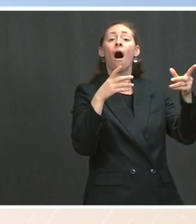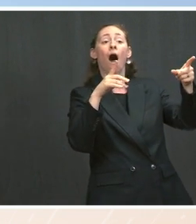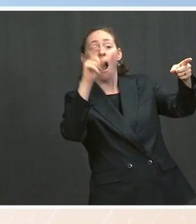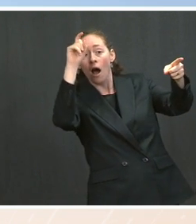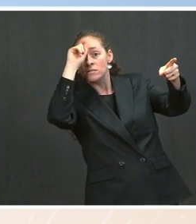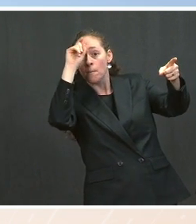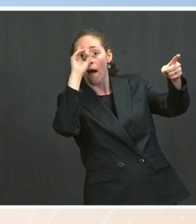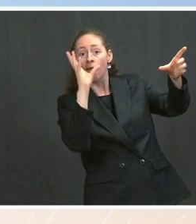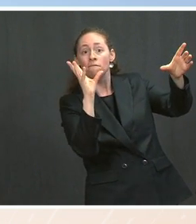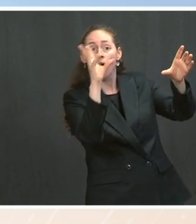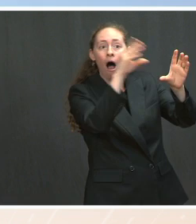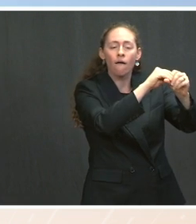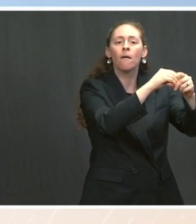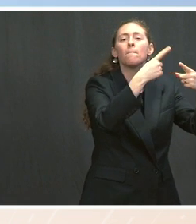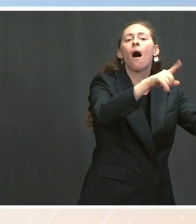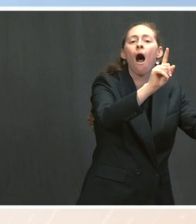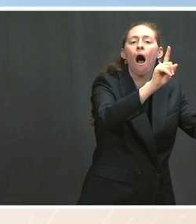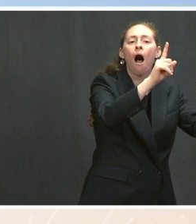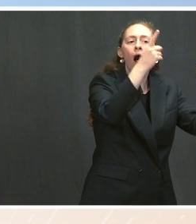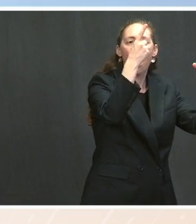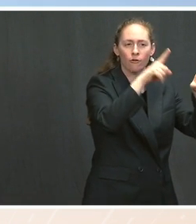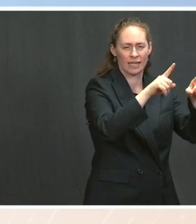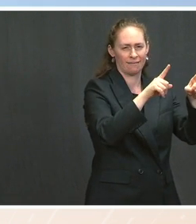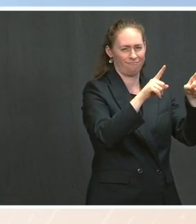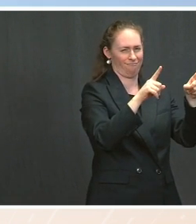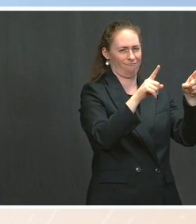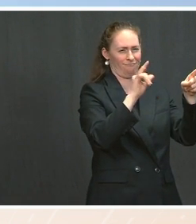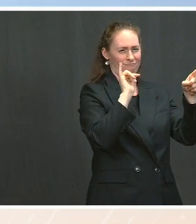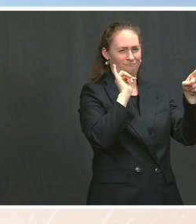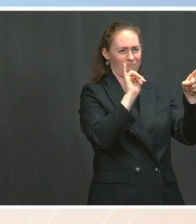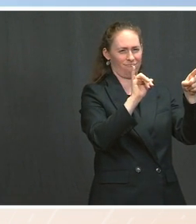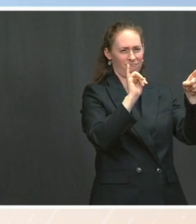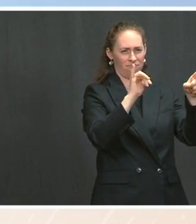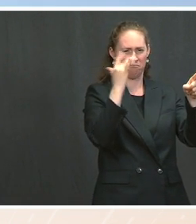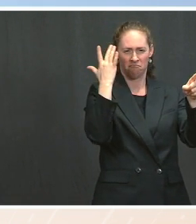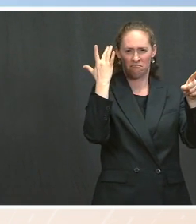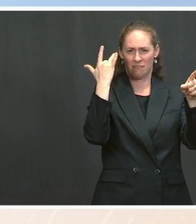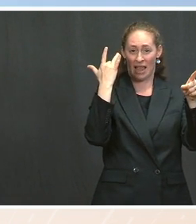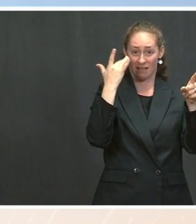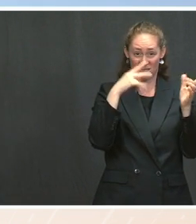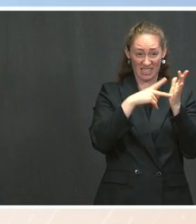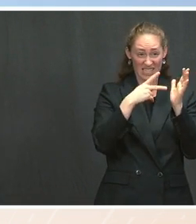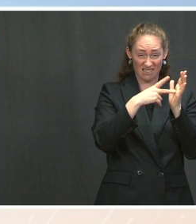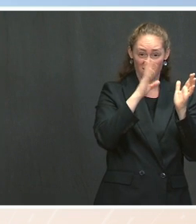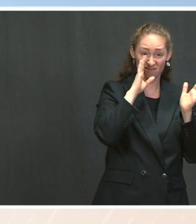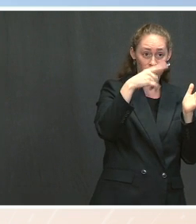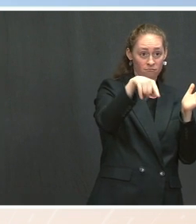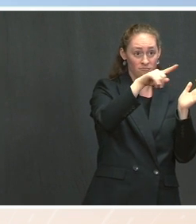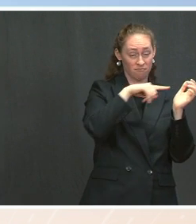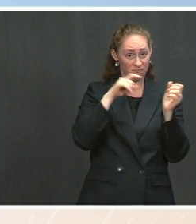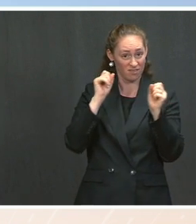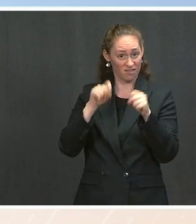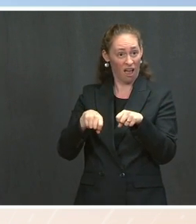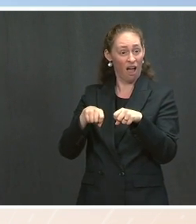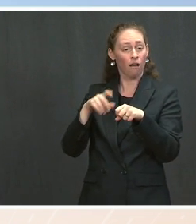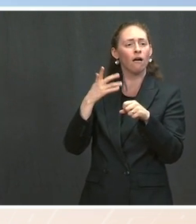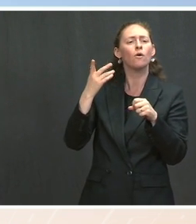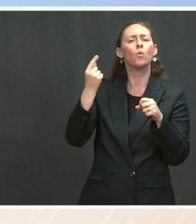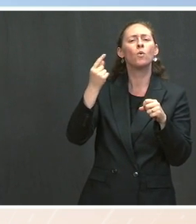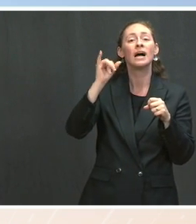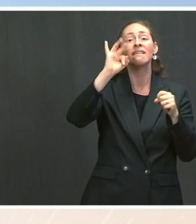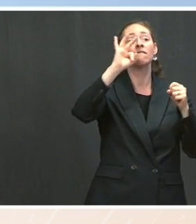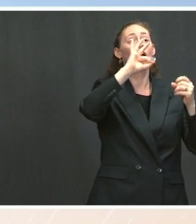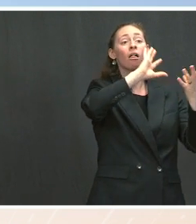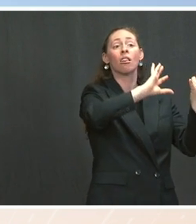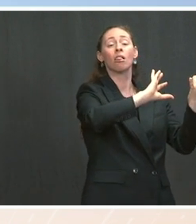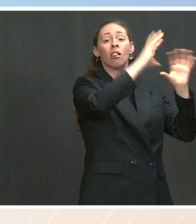should people have confidence that President Biden will be able to work with him for a de-escalation should there be another flare-up? Through with Prime